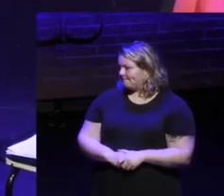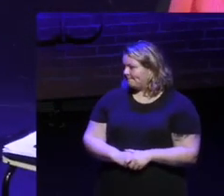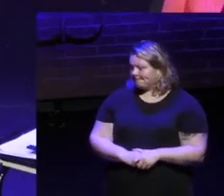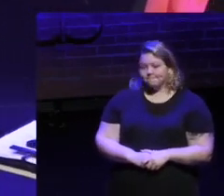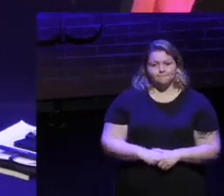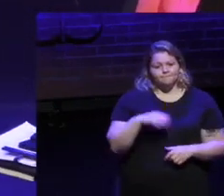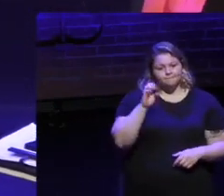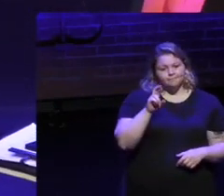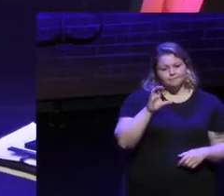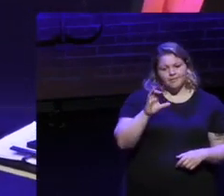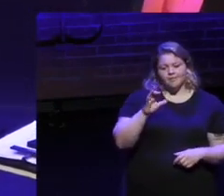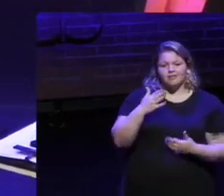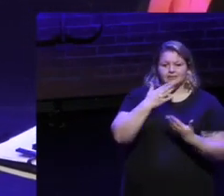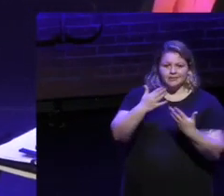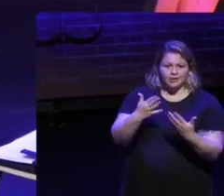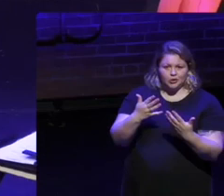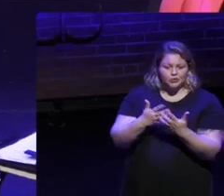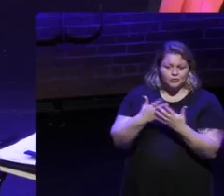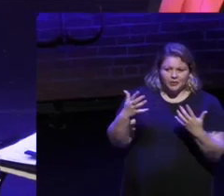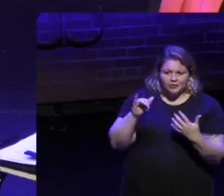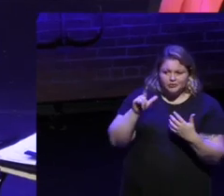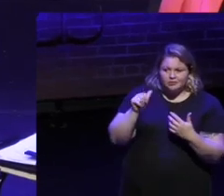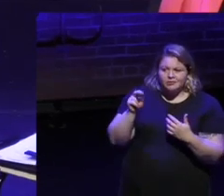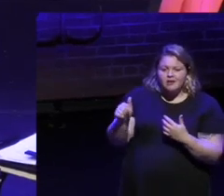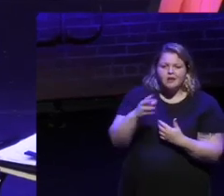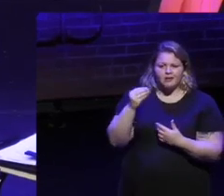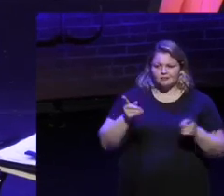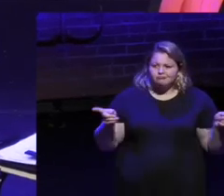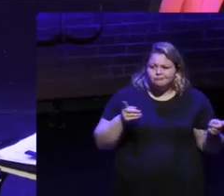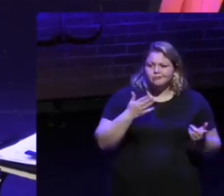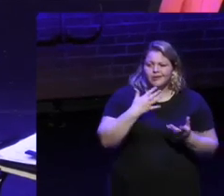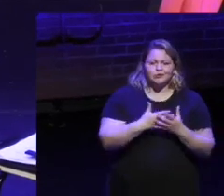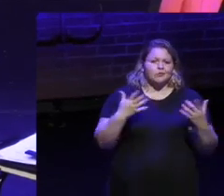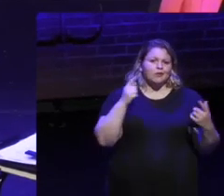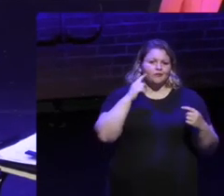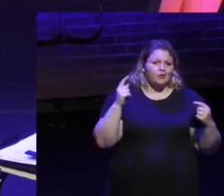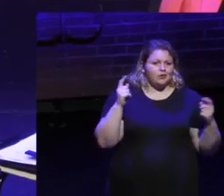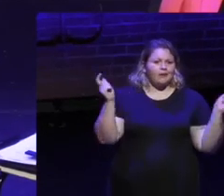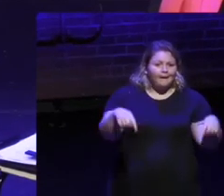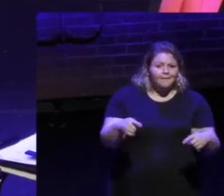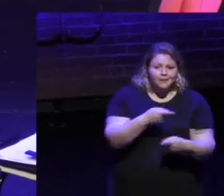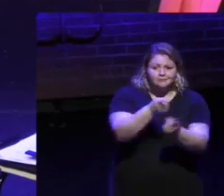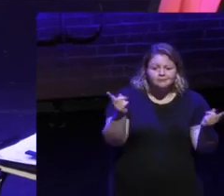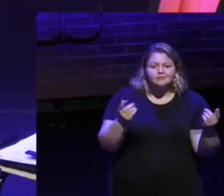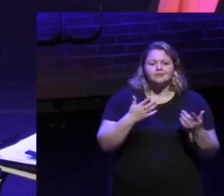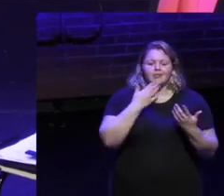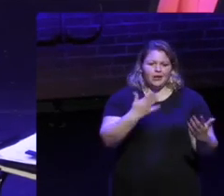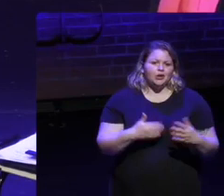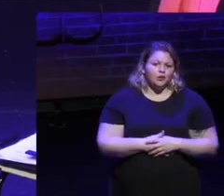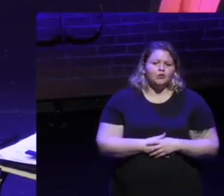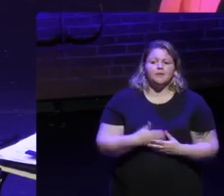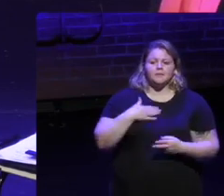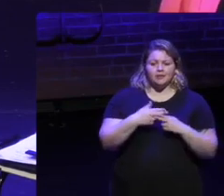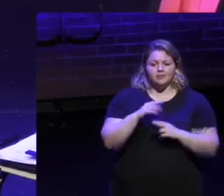Well, thank you so much, Alana. Thank you to my fellow candidates. Thanks, everybody, for being here. And I, again, just want to say my name's Eric